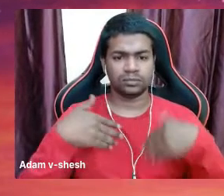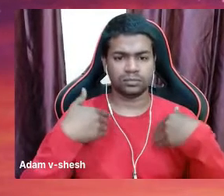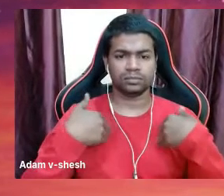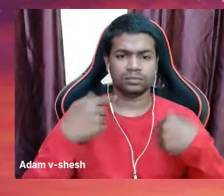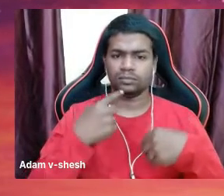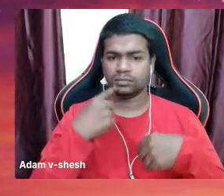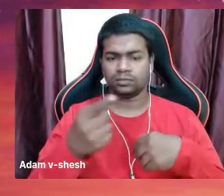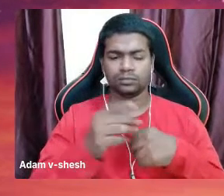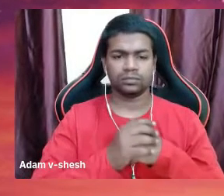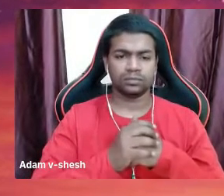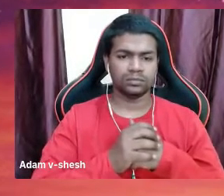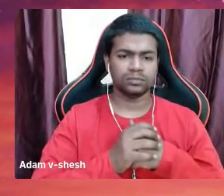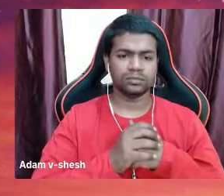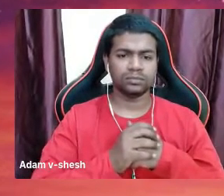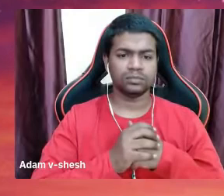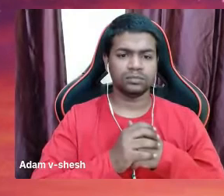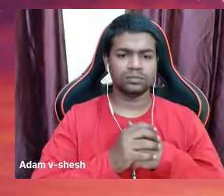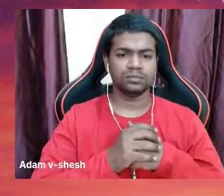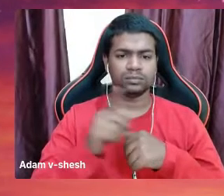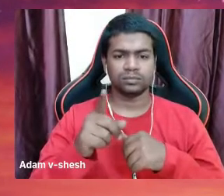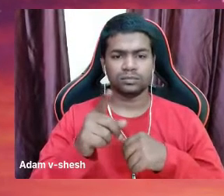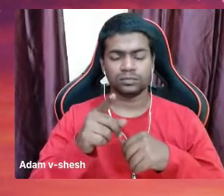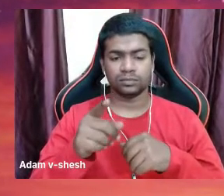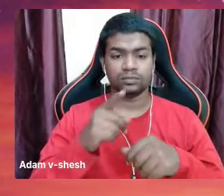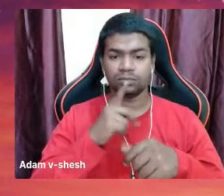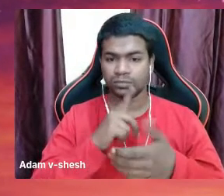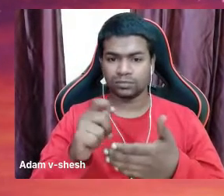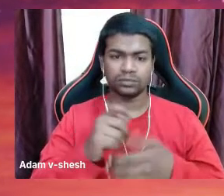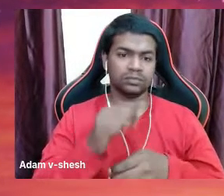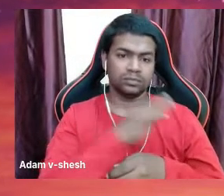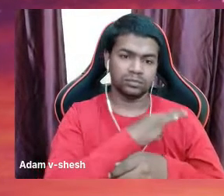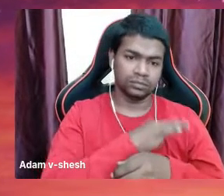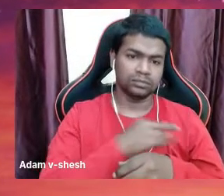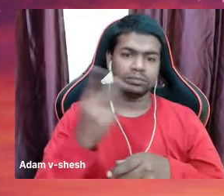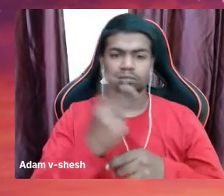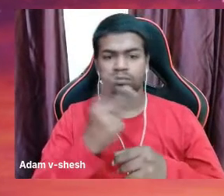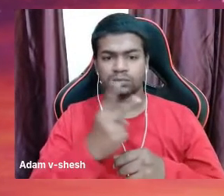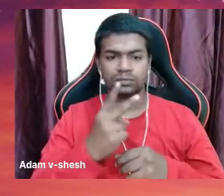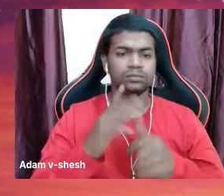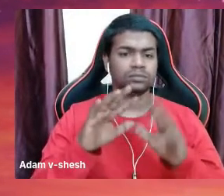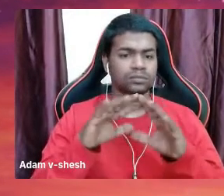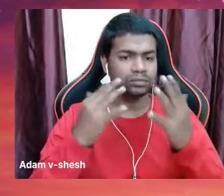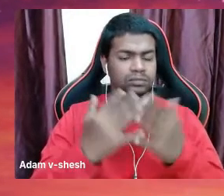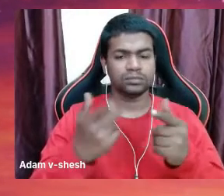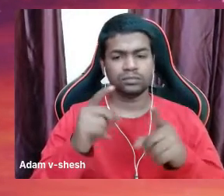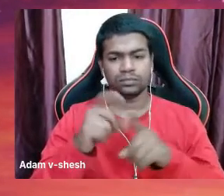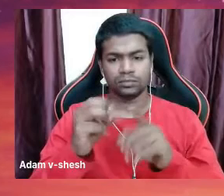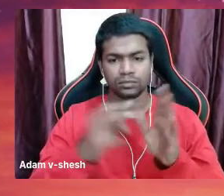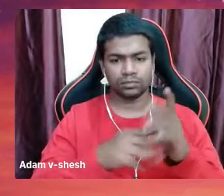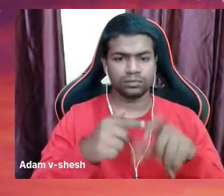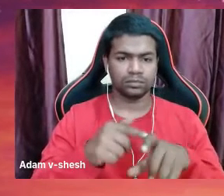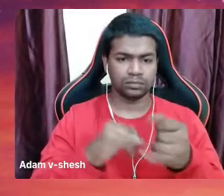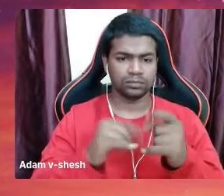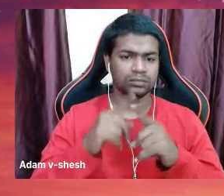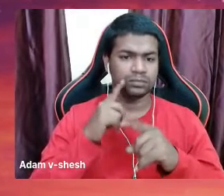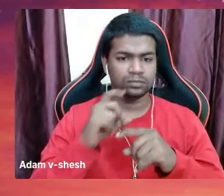by seeing markups on paper. So I think there's been real gains that have been accrued by both global as well as domestic institutional and